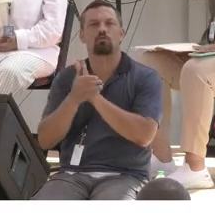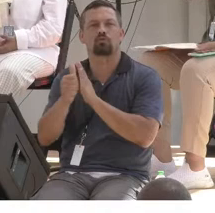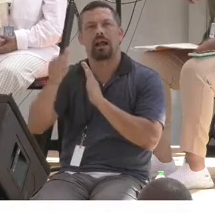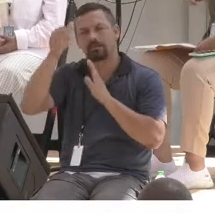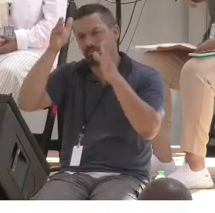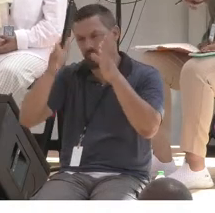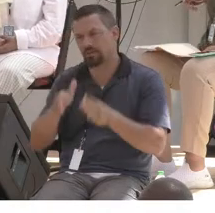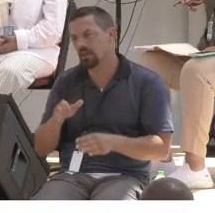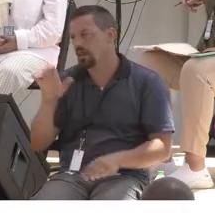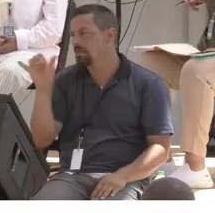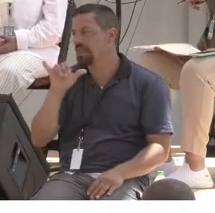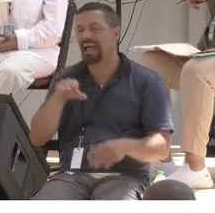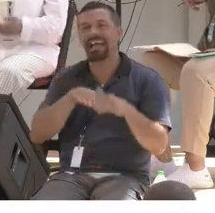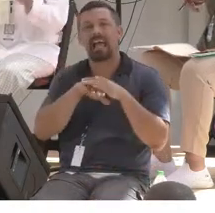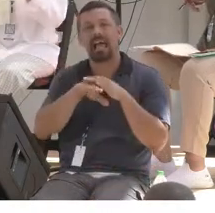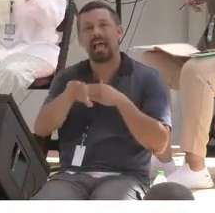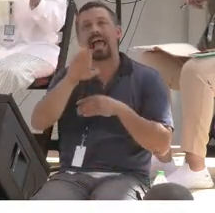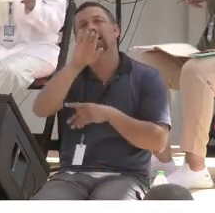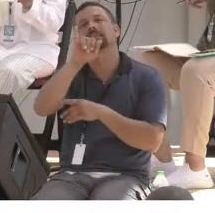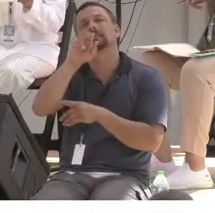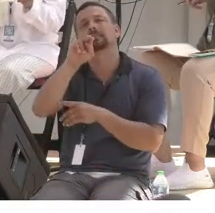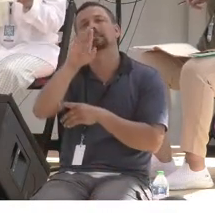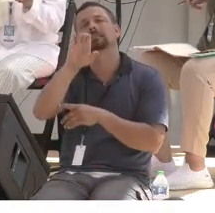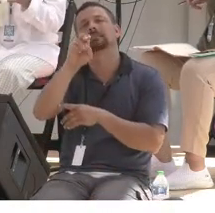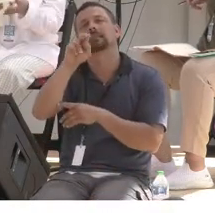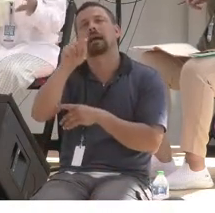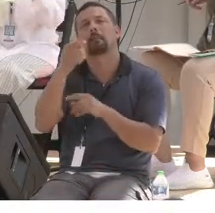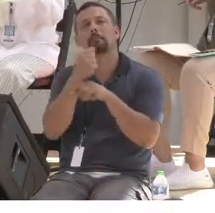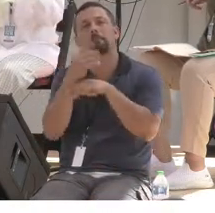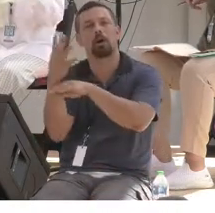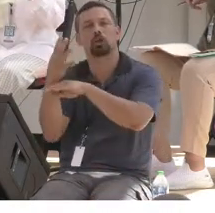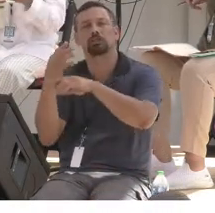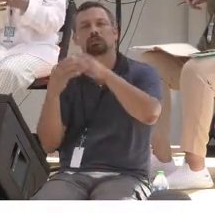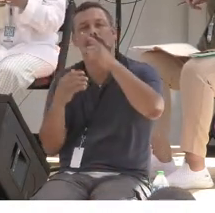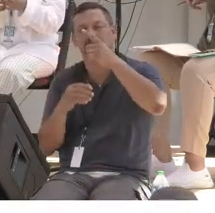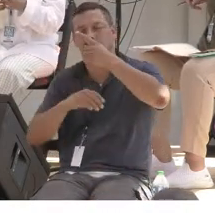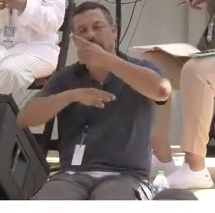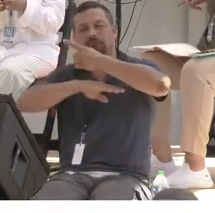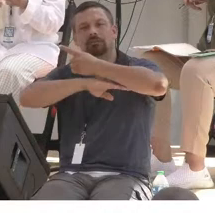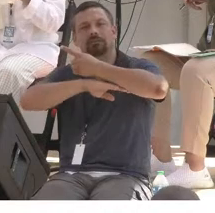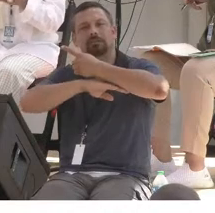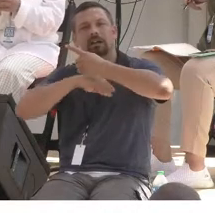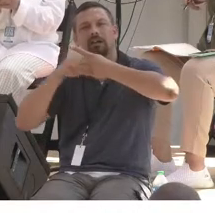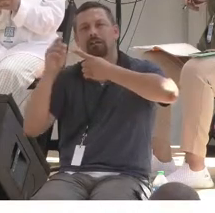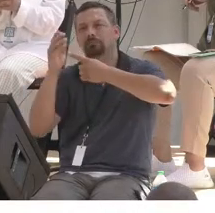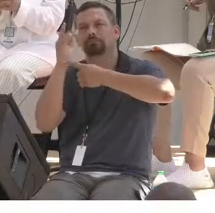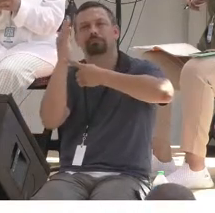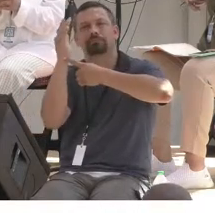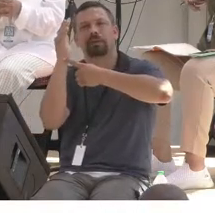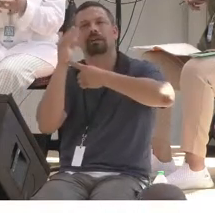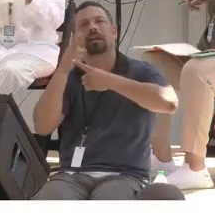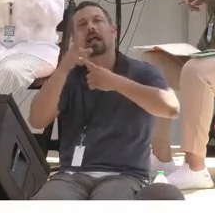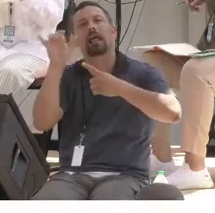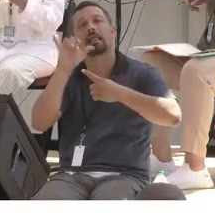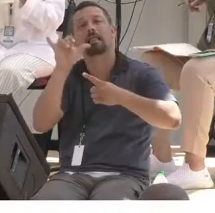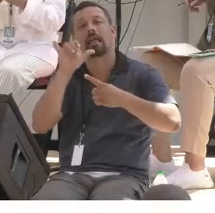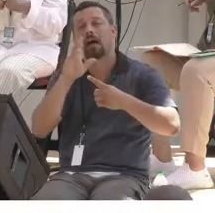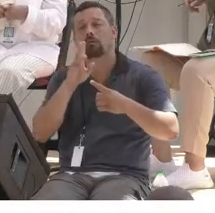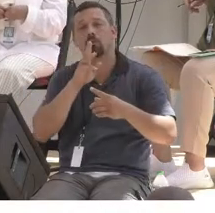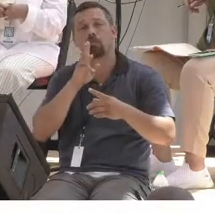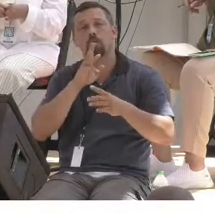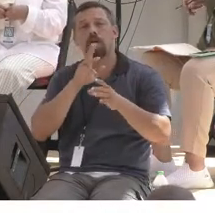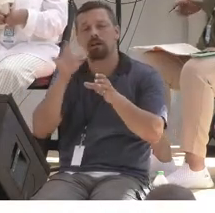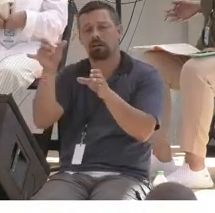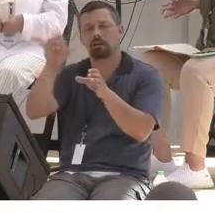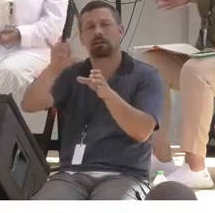the incense burners, or there is something just like a vase that my grandma used to put water inside, and it will cool down